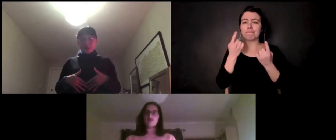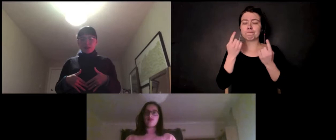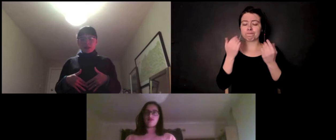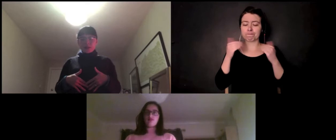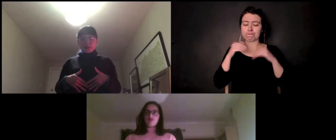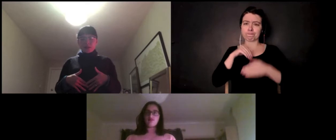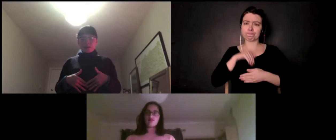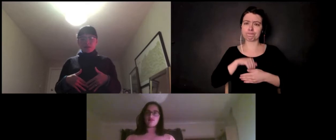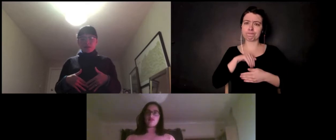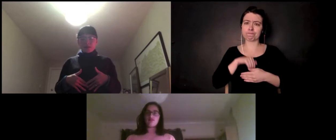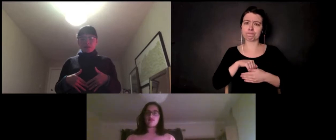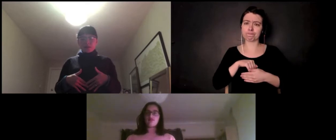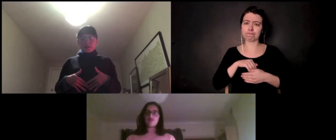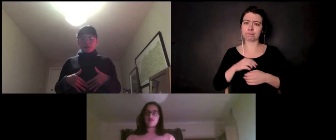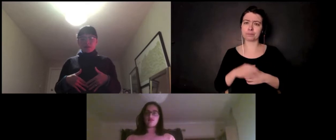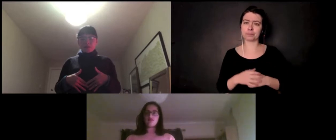and